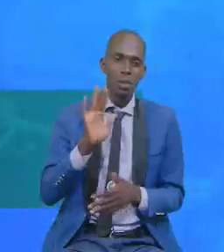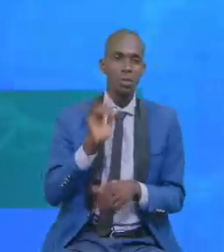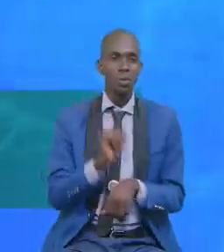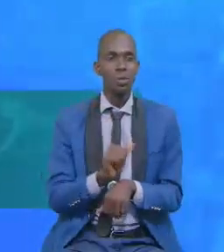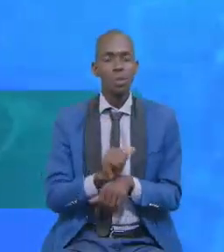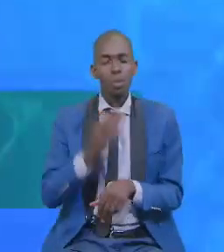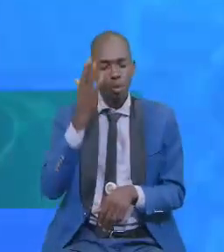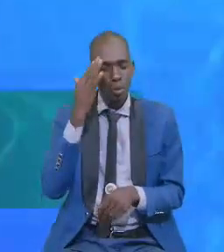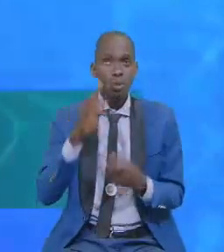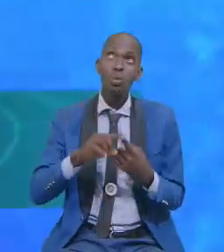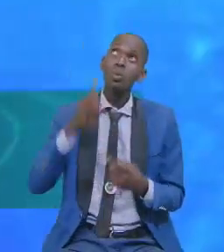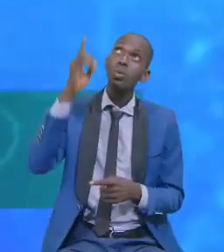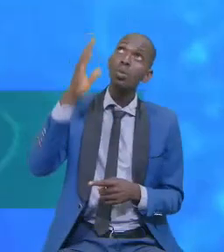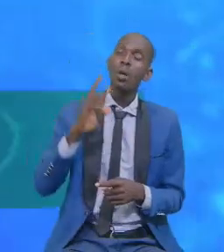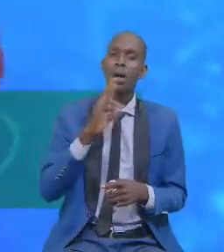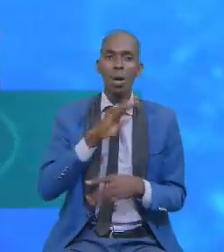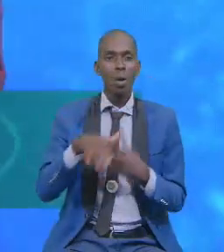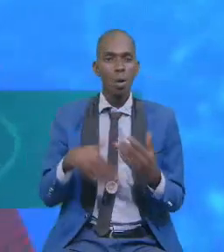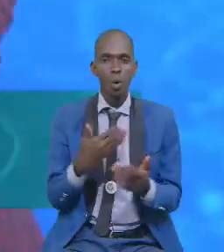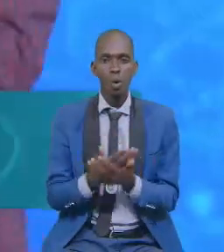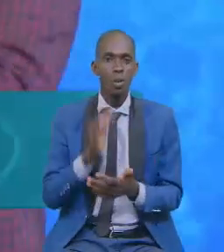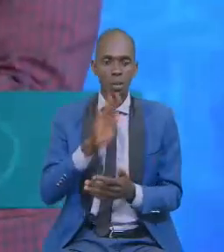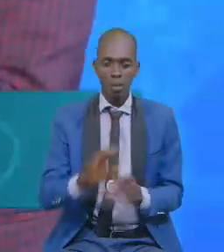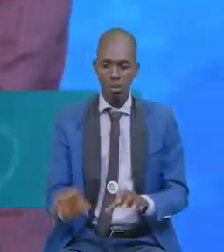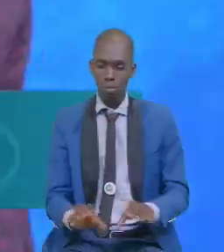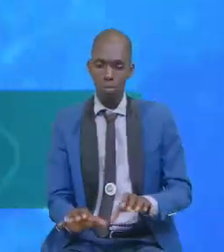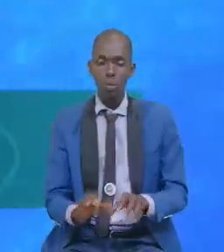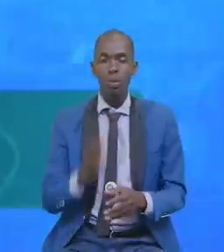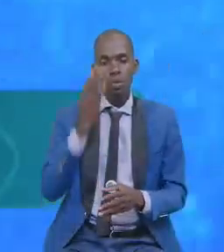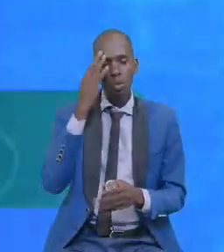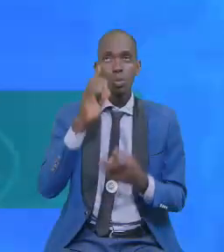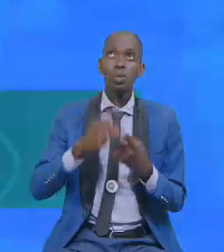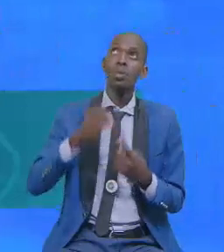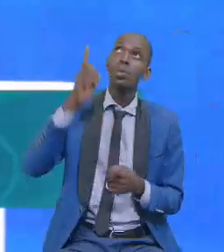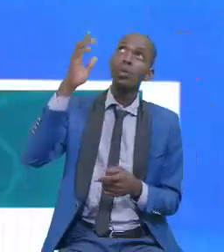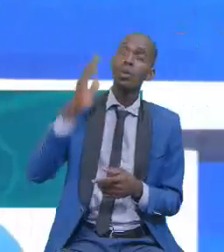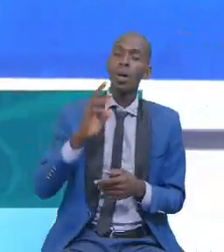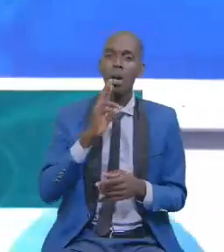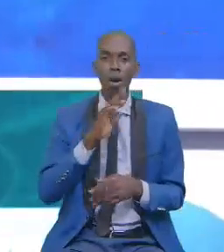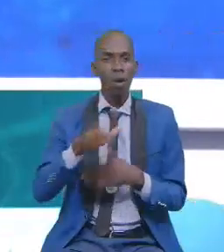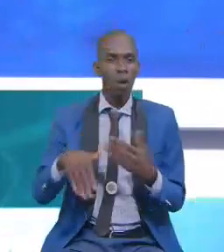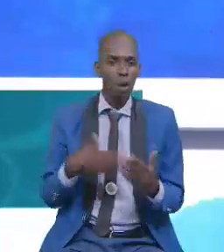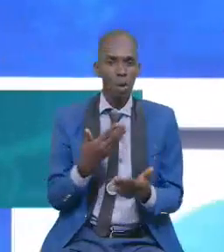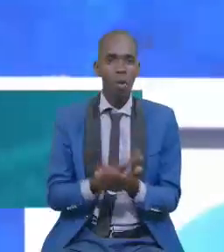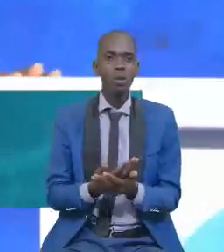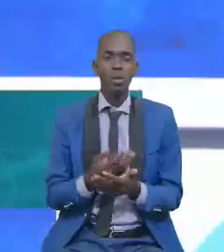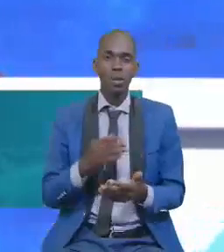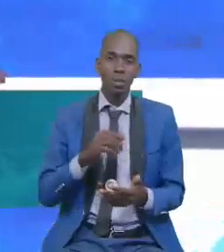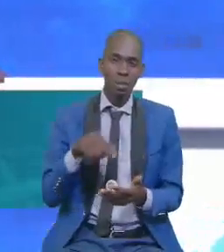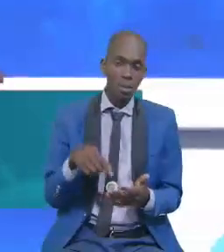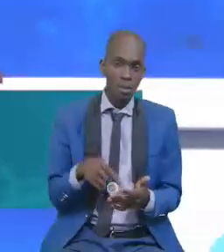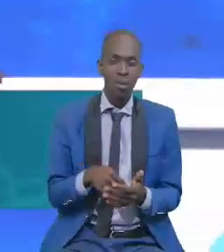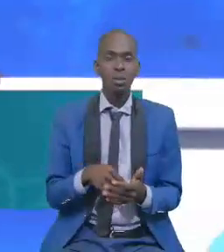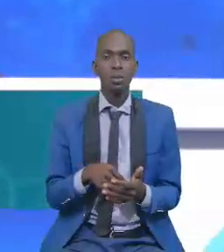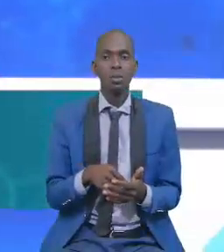unto God are all his activities, known unto God are all these events